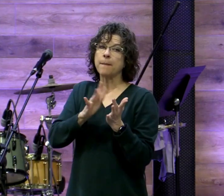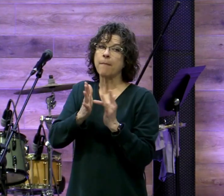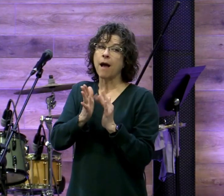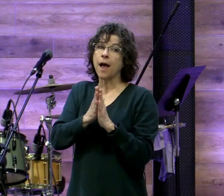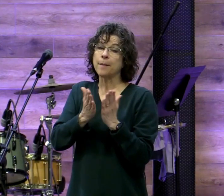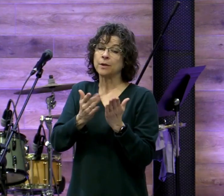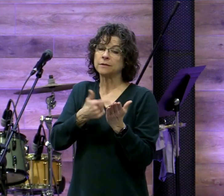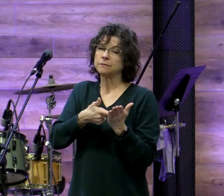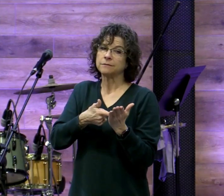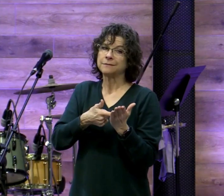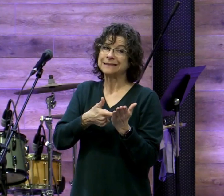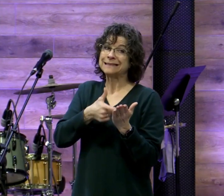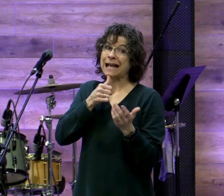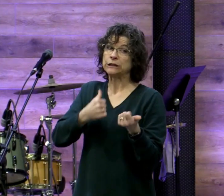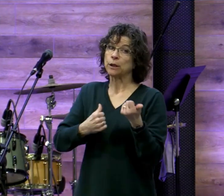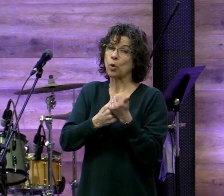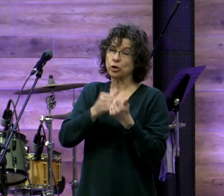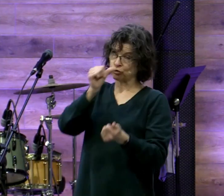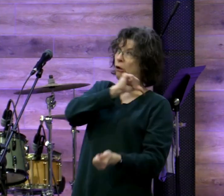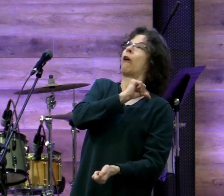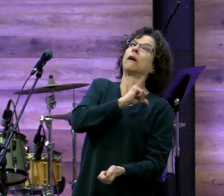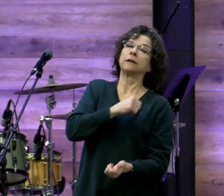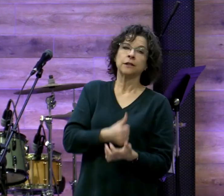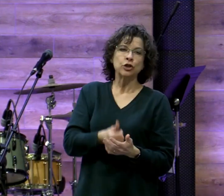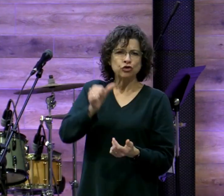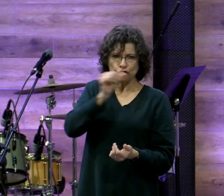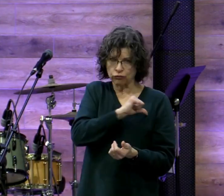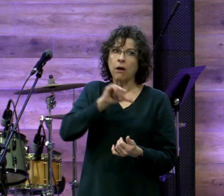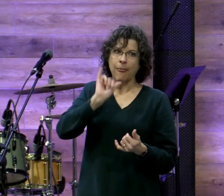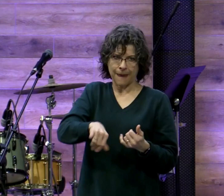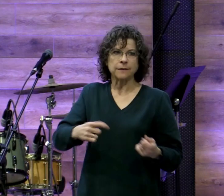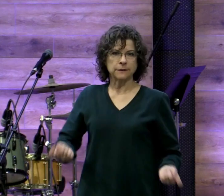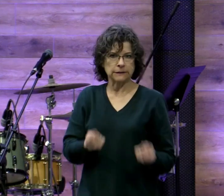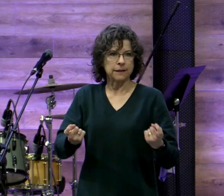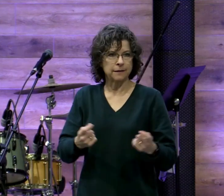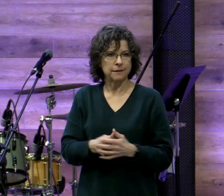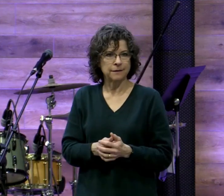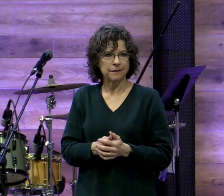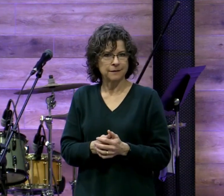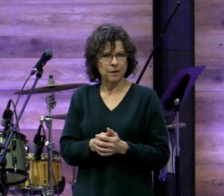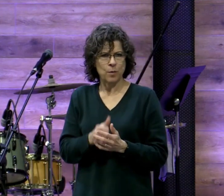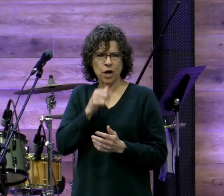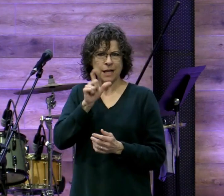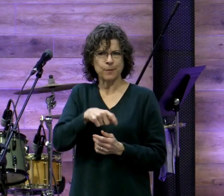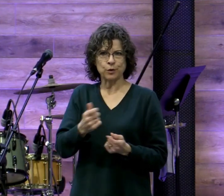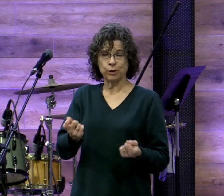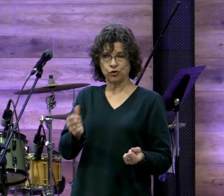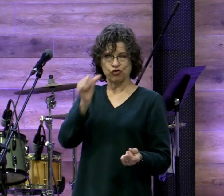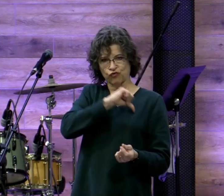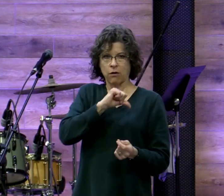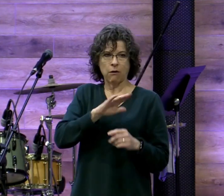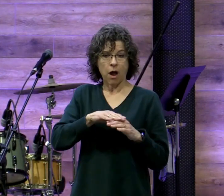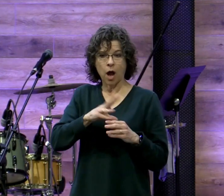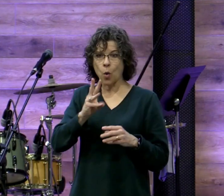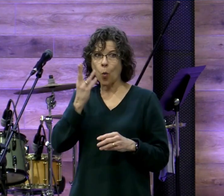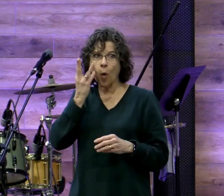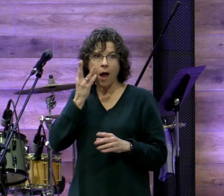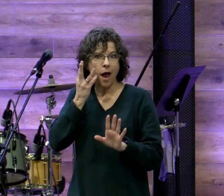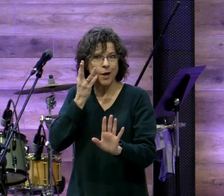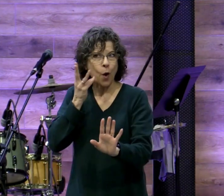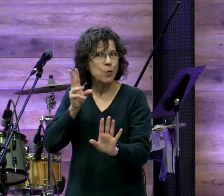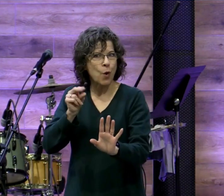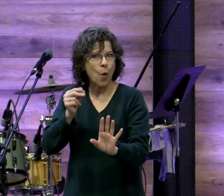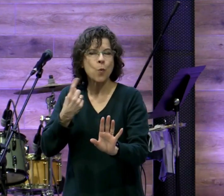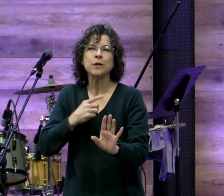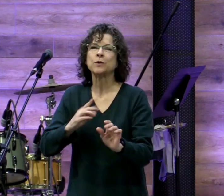drunkenness. That getting drunk is a sin. We are not to get drunk on wine, but rather as Christians, we are to be filled with and